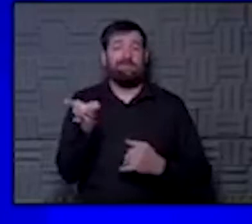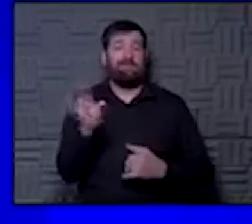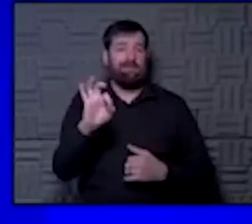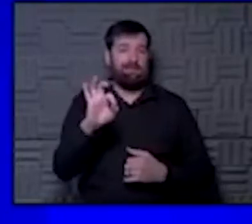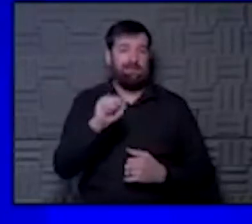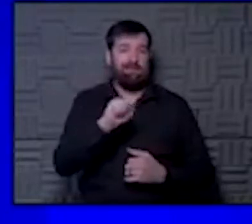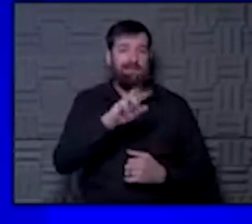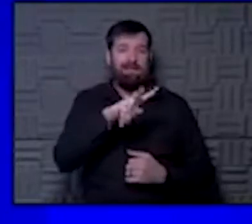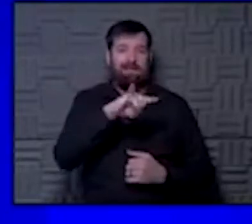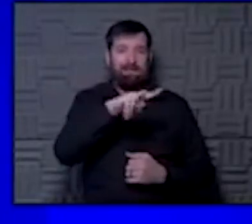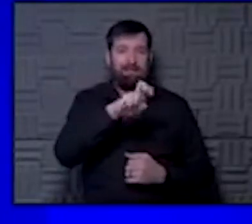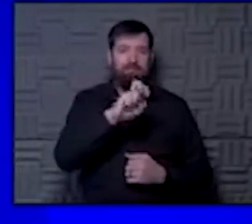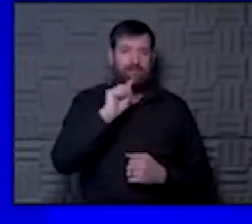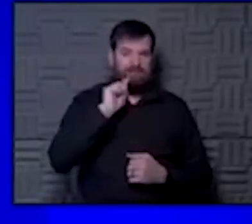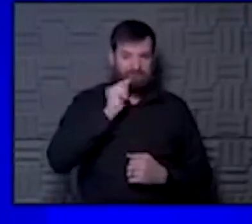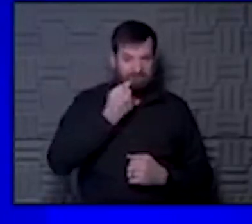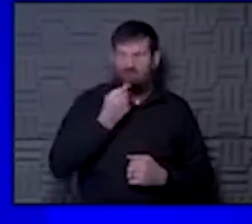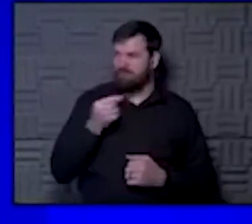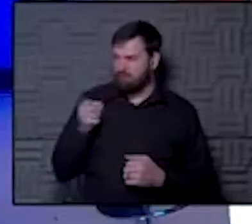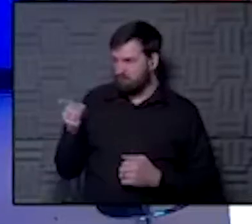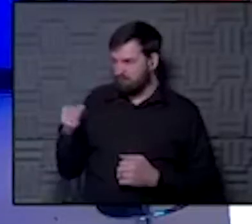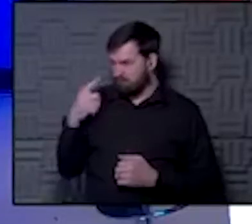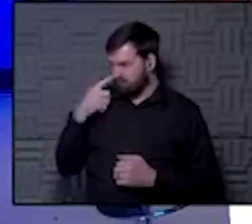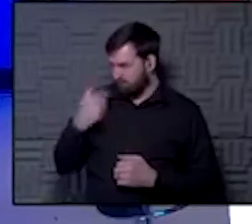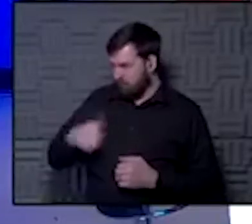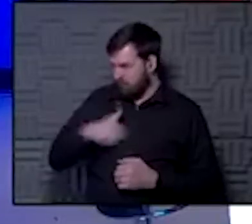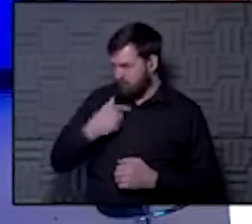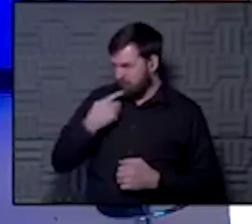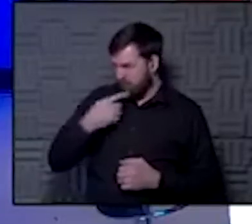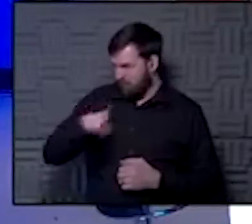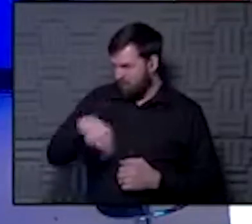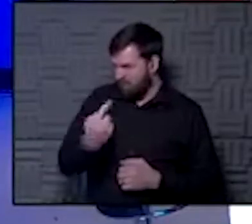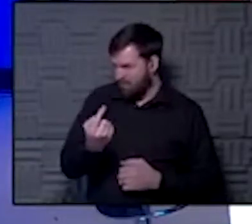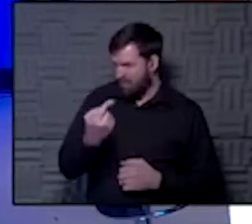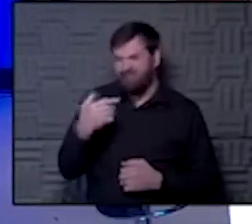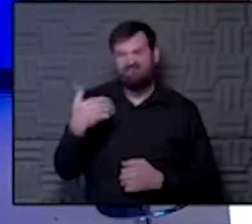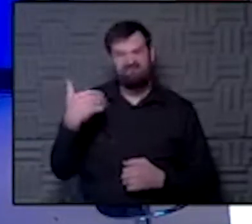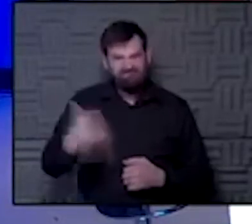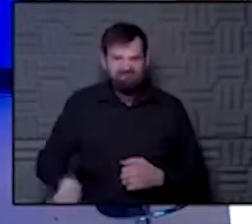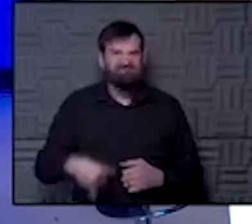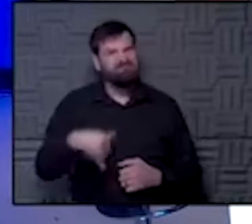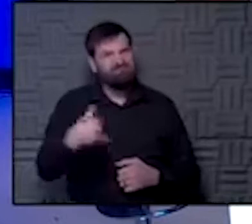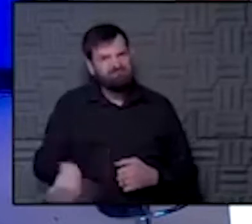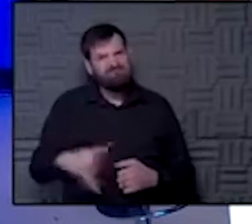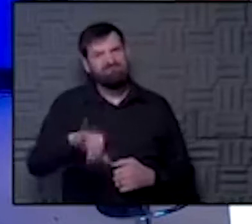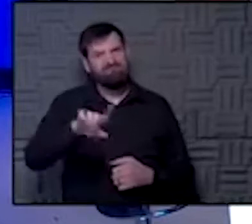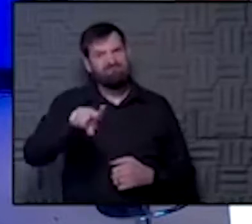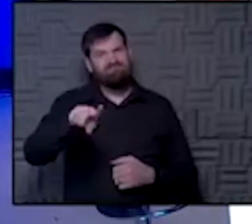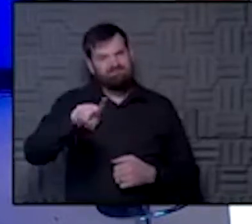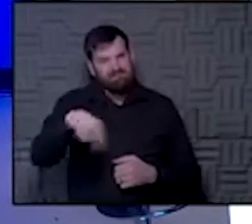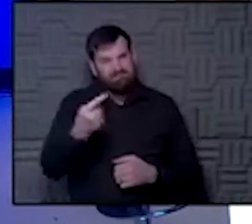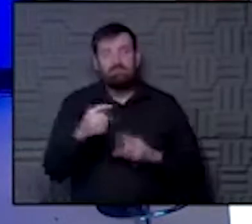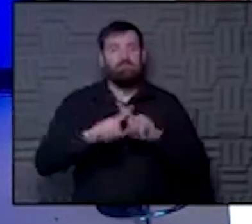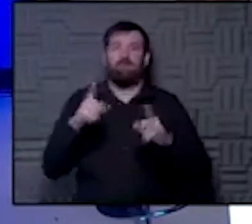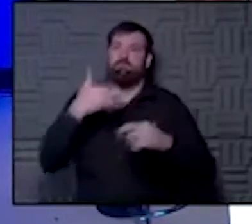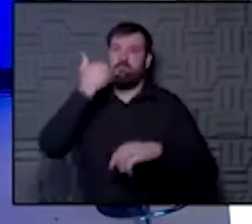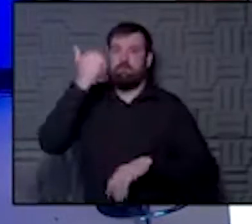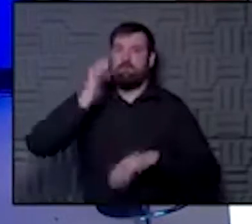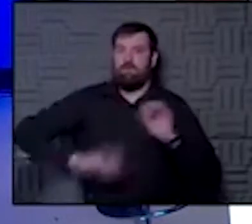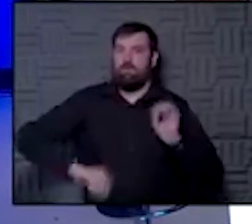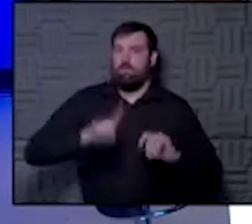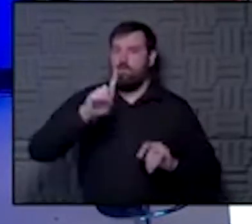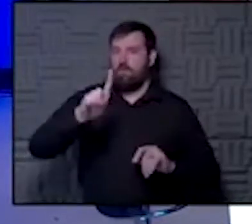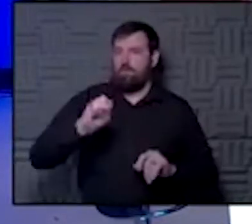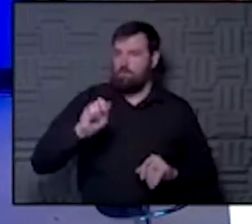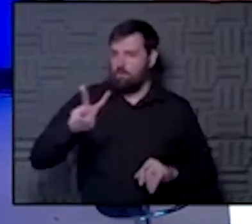active acute infections in the hospital right now. For us to say only, that's a heck of a lot. I know. But it's so much better than 102. Yeah, we are happy.